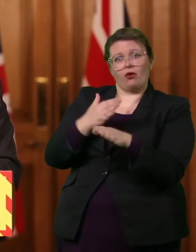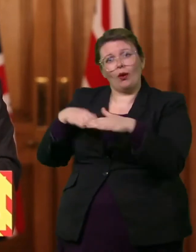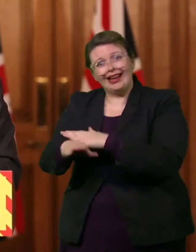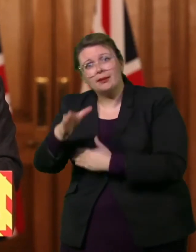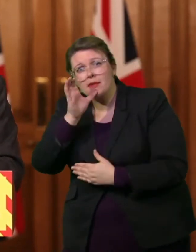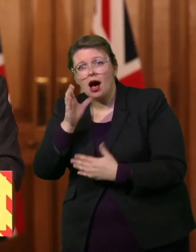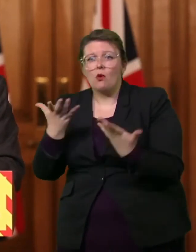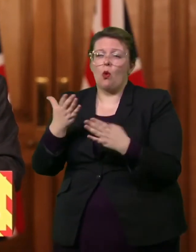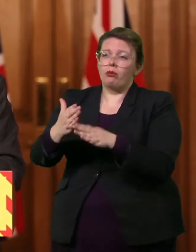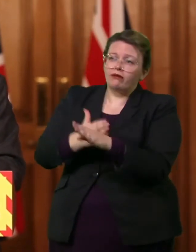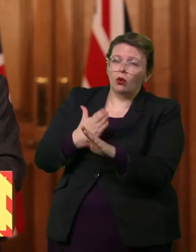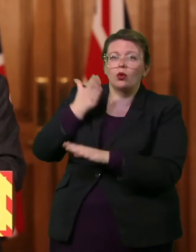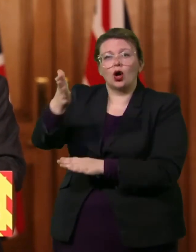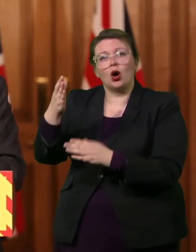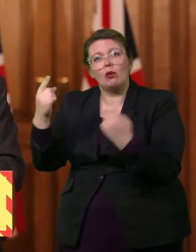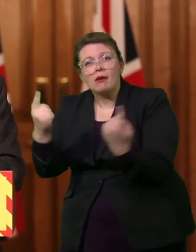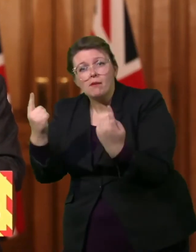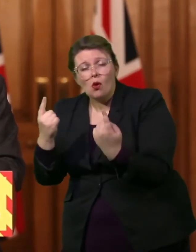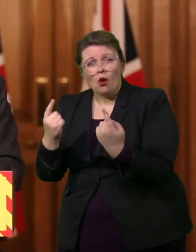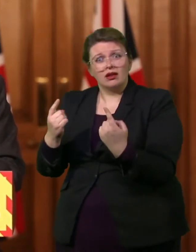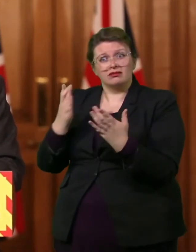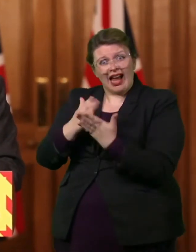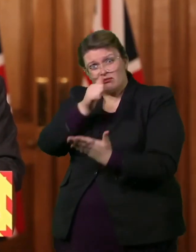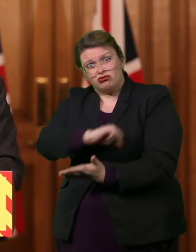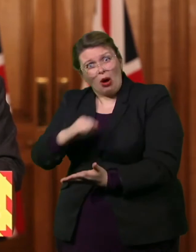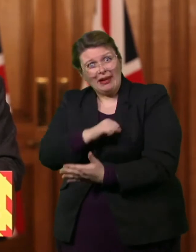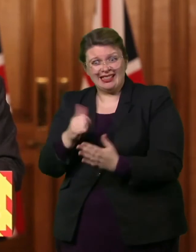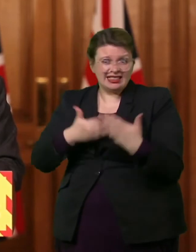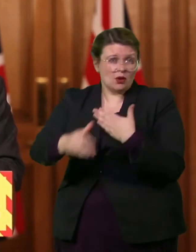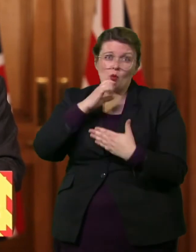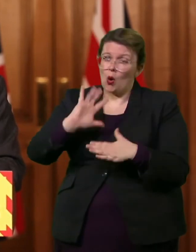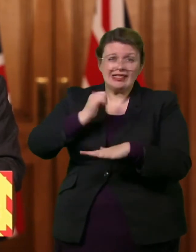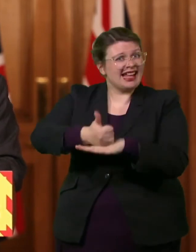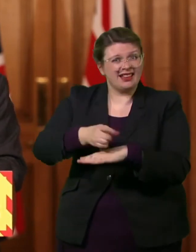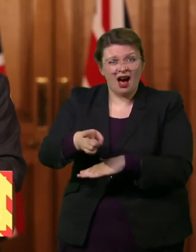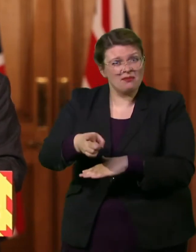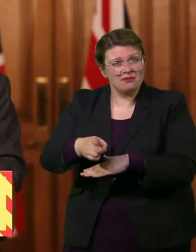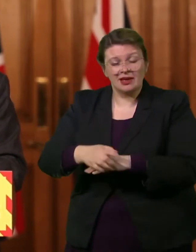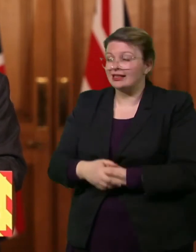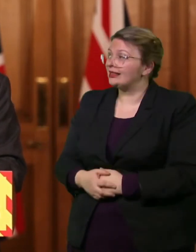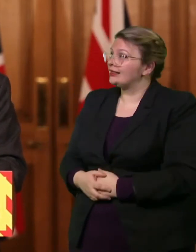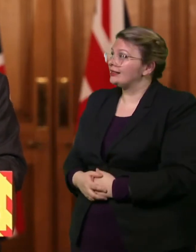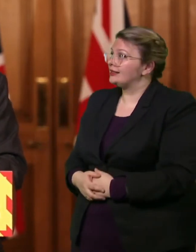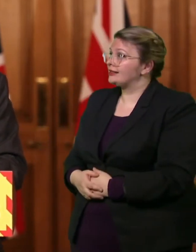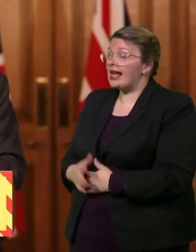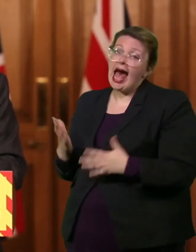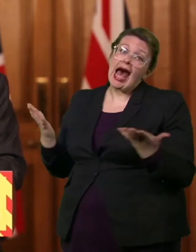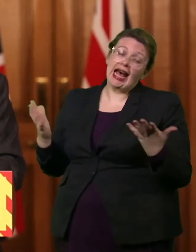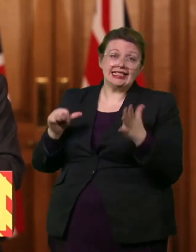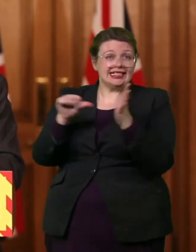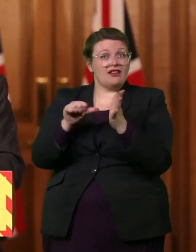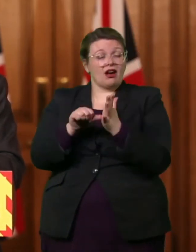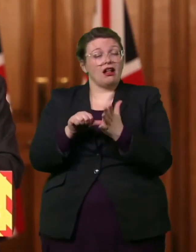important subject. We know that there's some areas where certification is going to be needed. For instance, if a government of